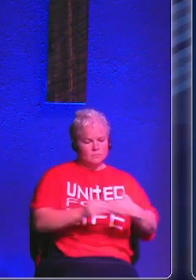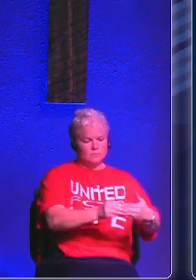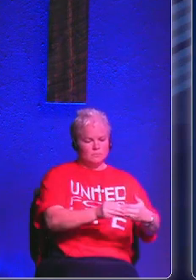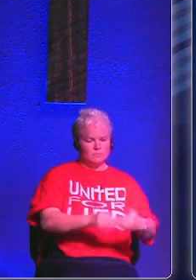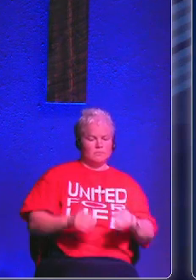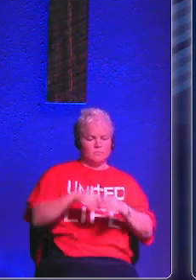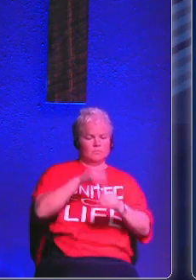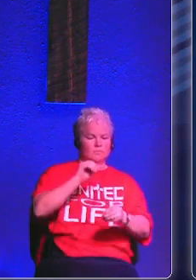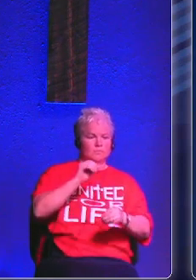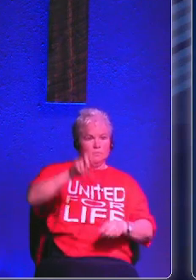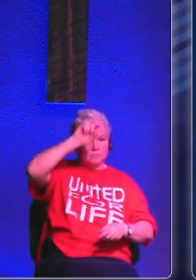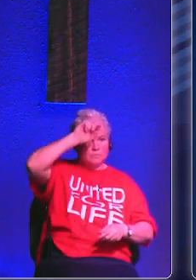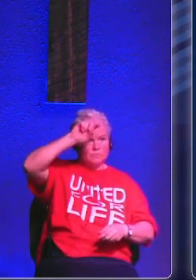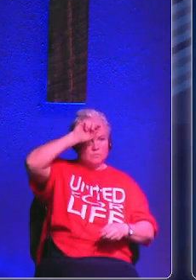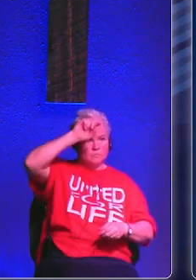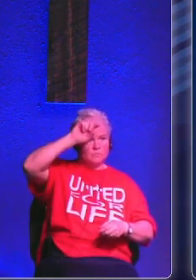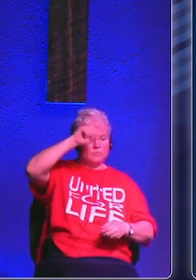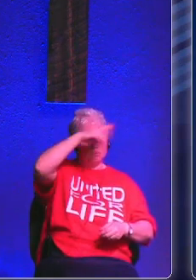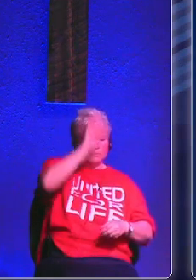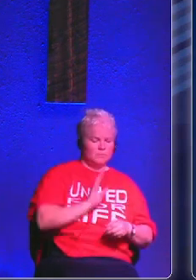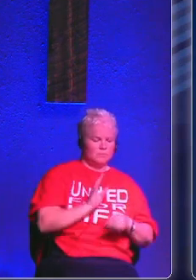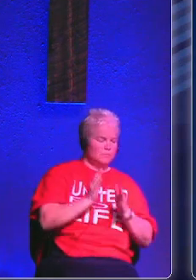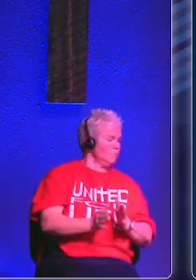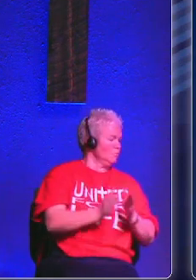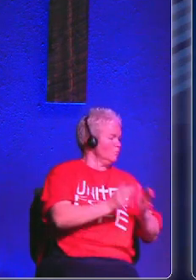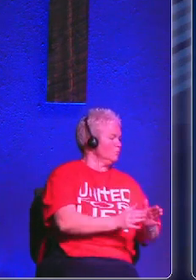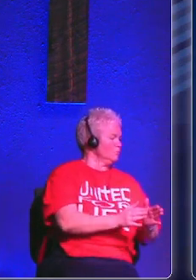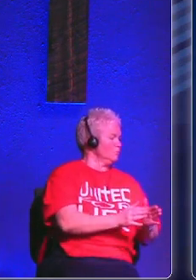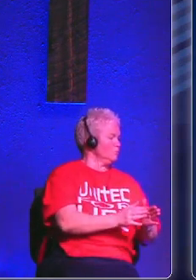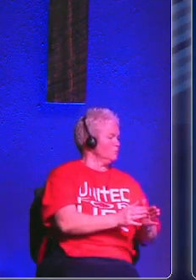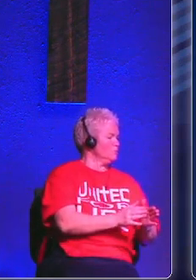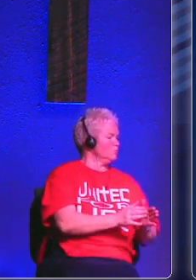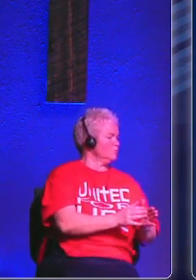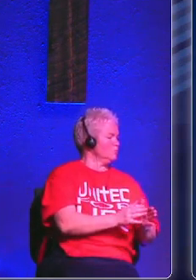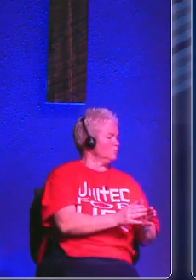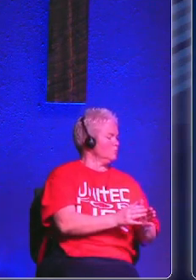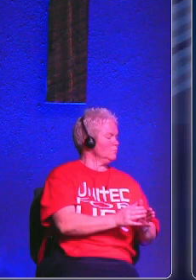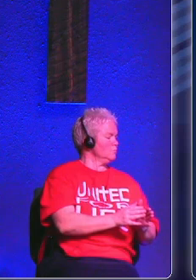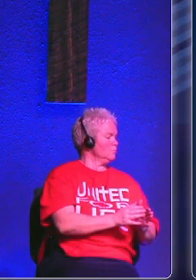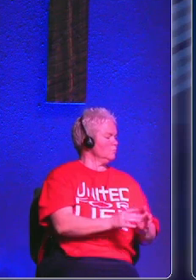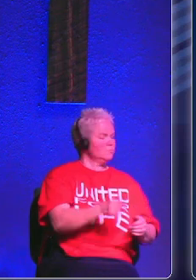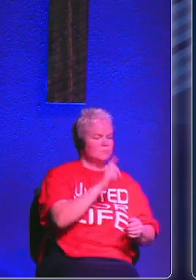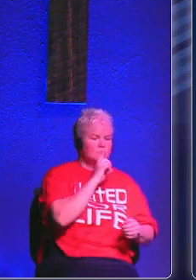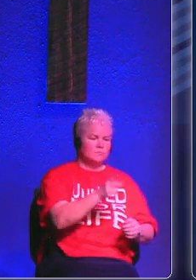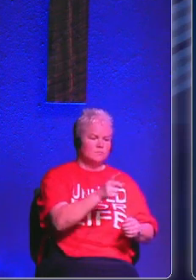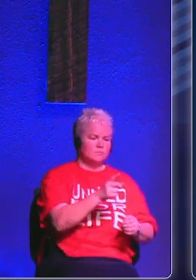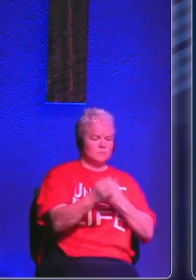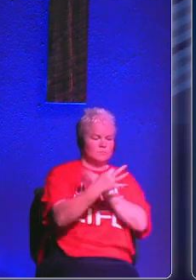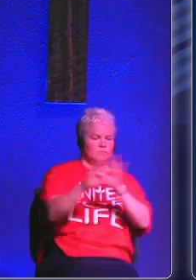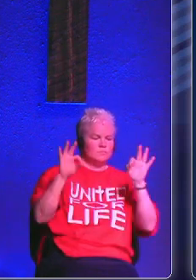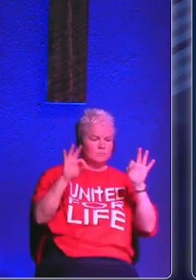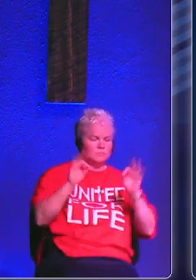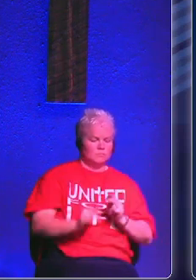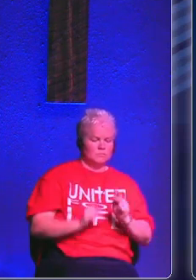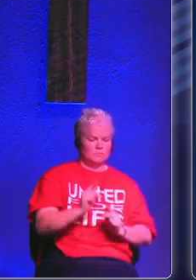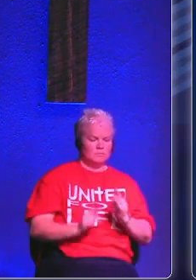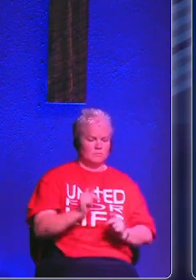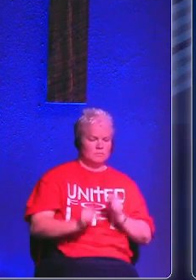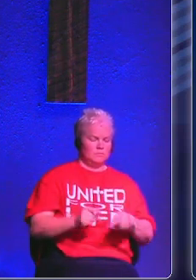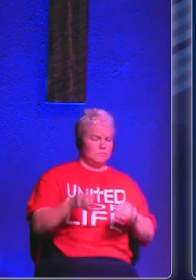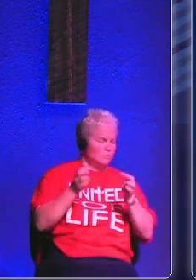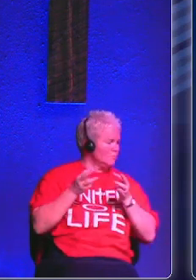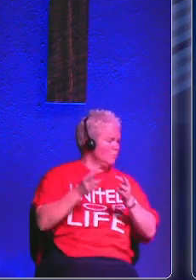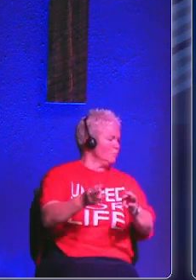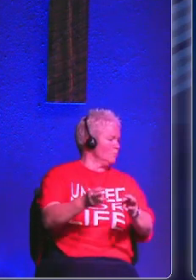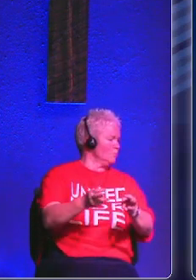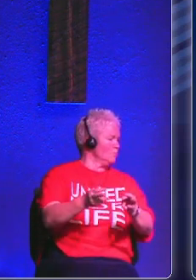them out of Egypt. And God's plan was to really free his people which he did by